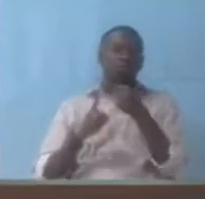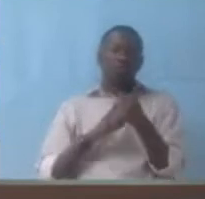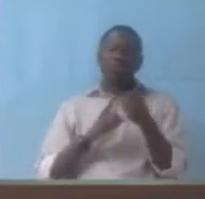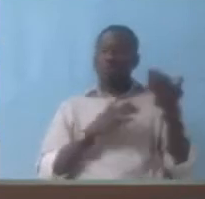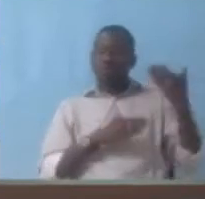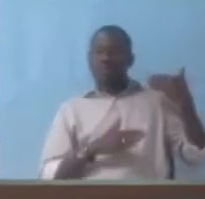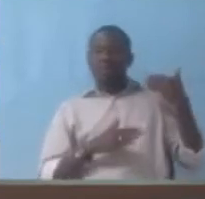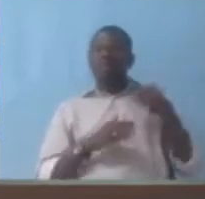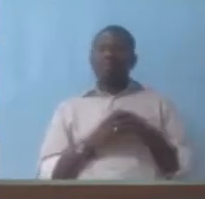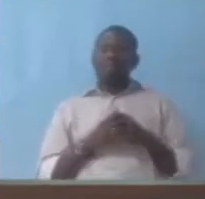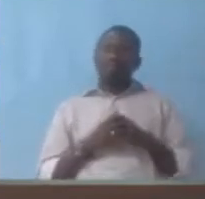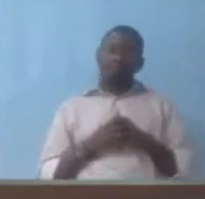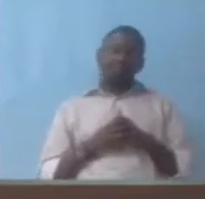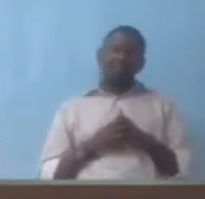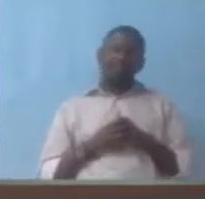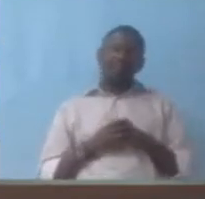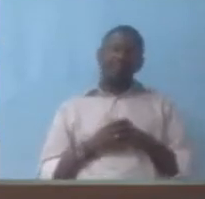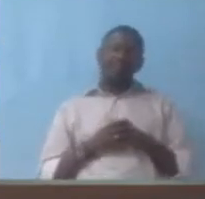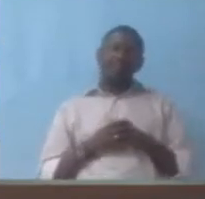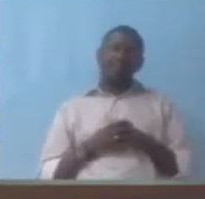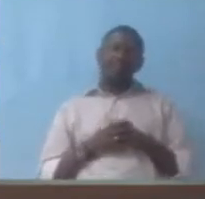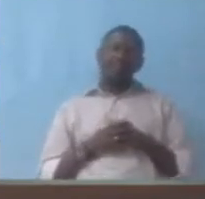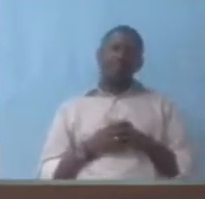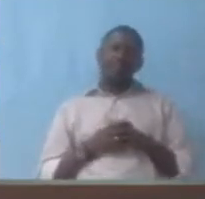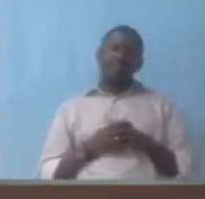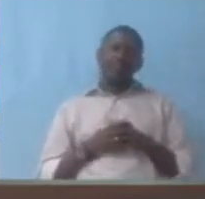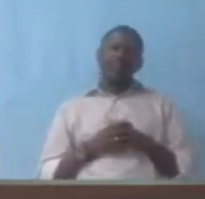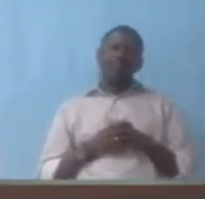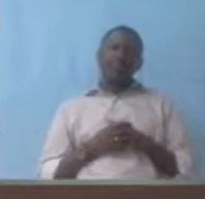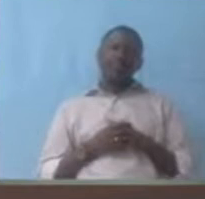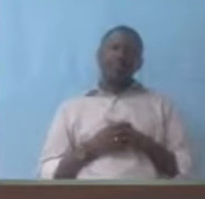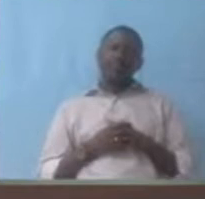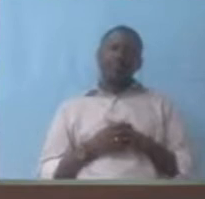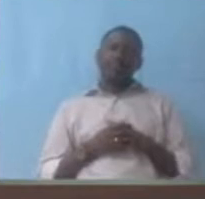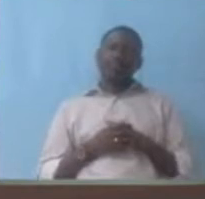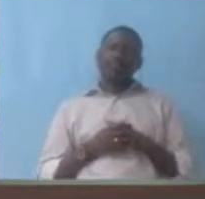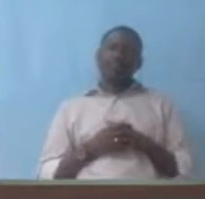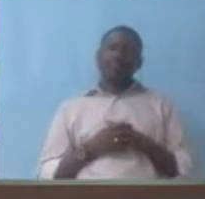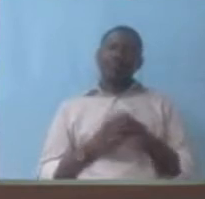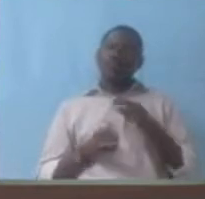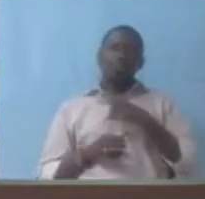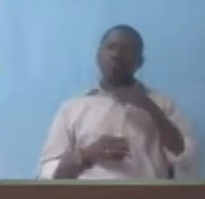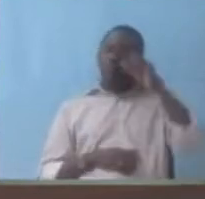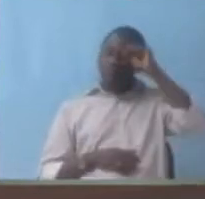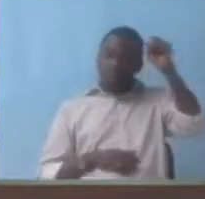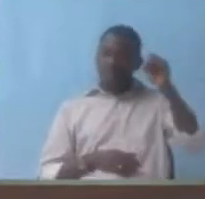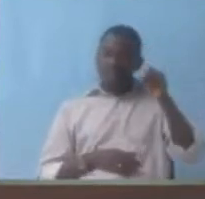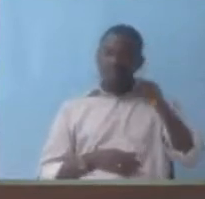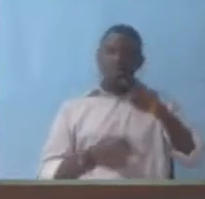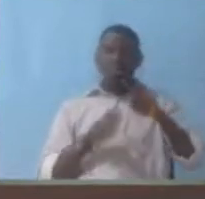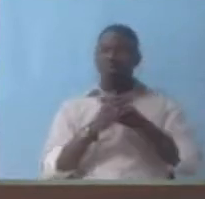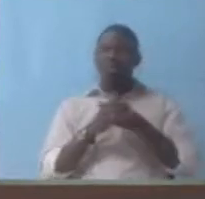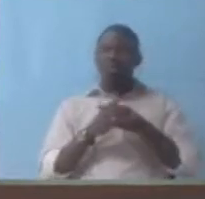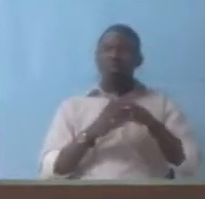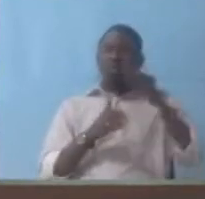lumeni alonko ite lajero tu imankuma ya kolu lanya fe ya wole den. There was no president or cabinet.